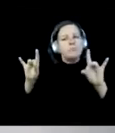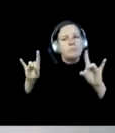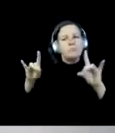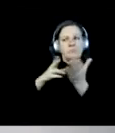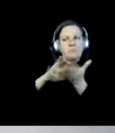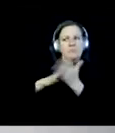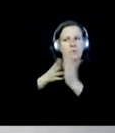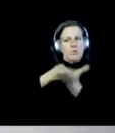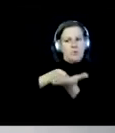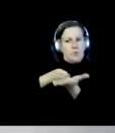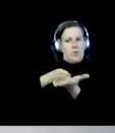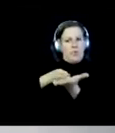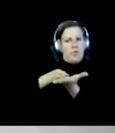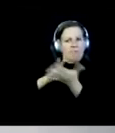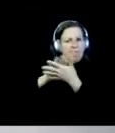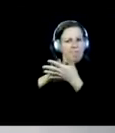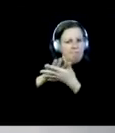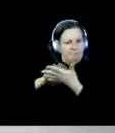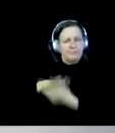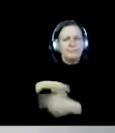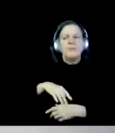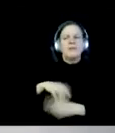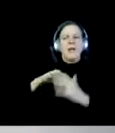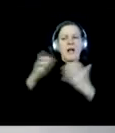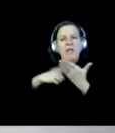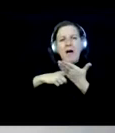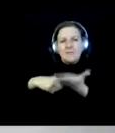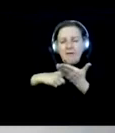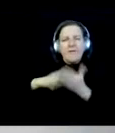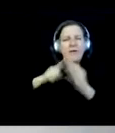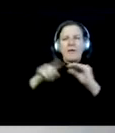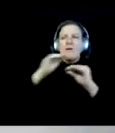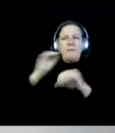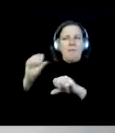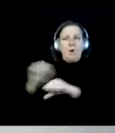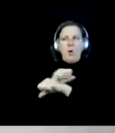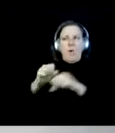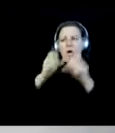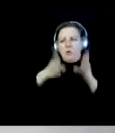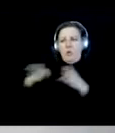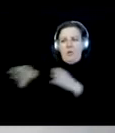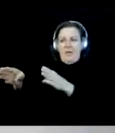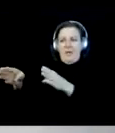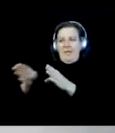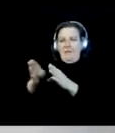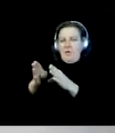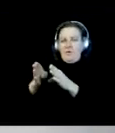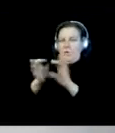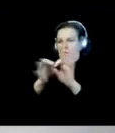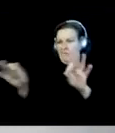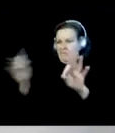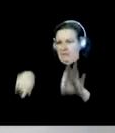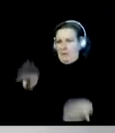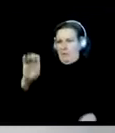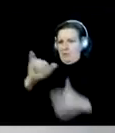topics around that. But no actual individual line is supposed to be that important, which is what it feels like